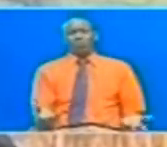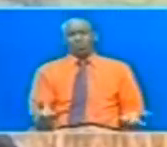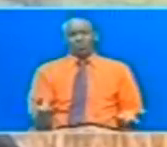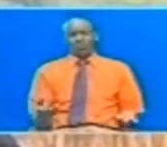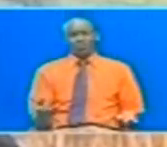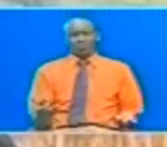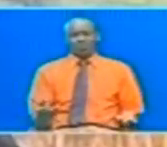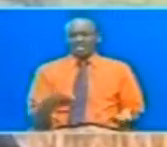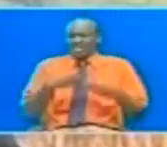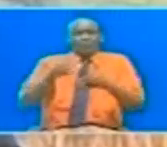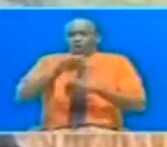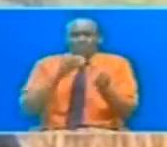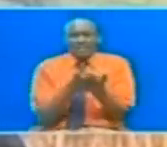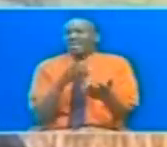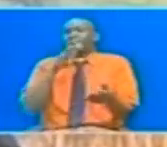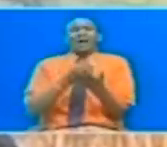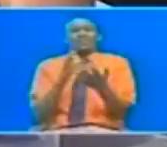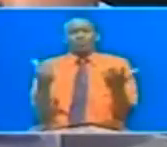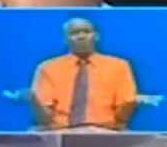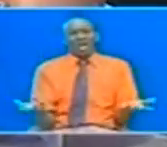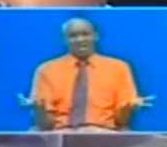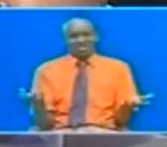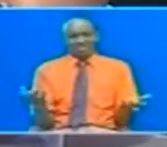fairness. Again, where will that money come from?